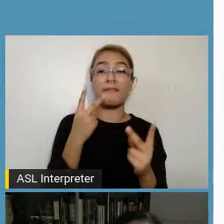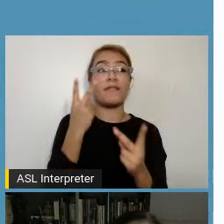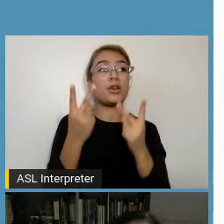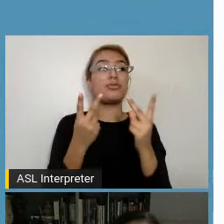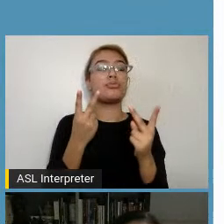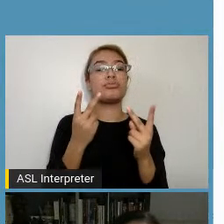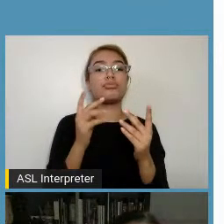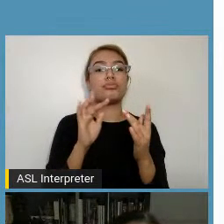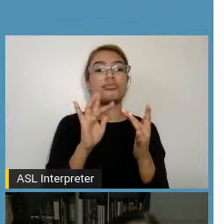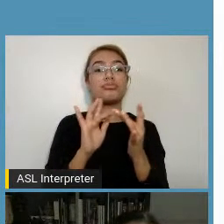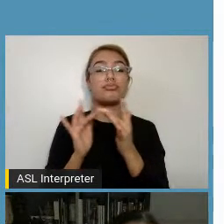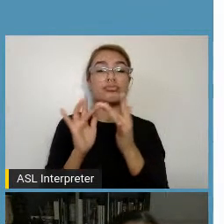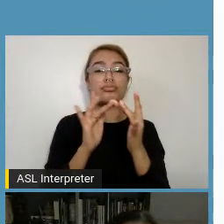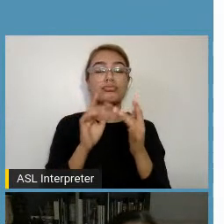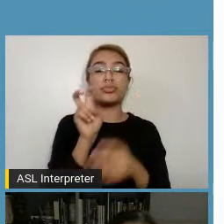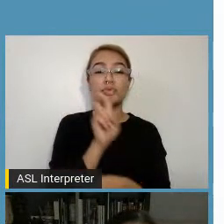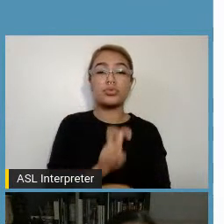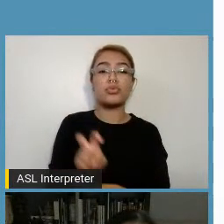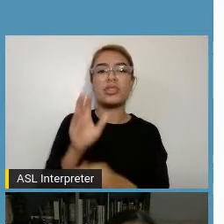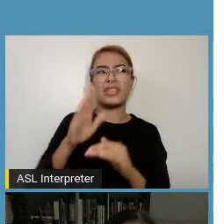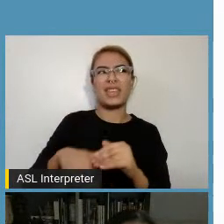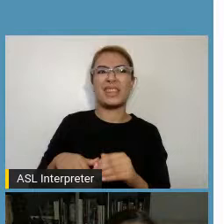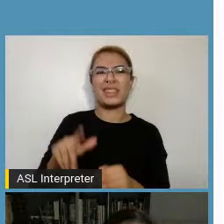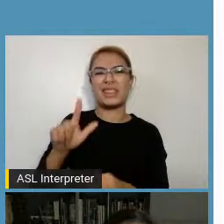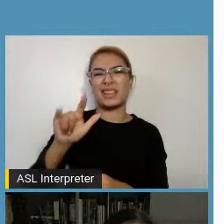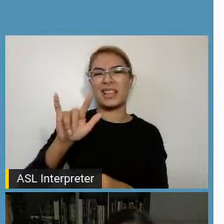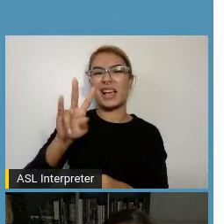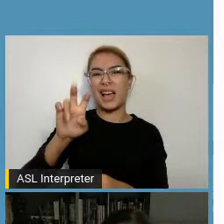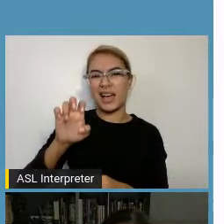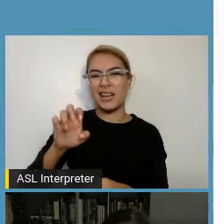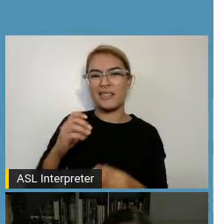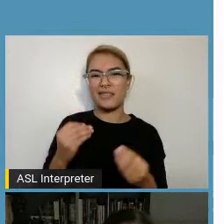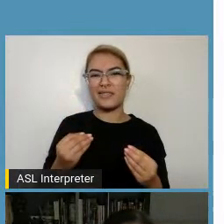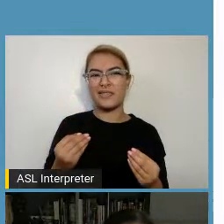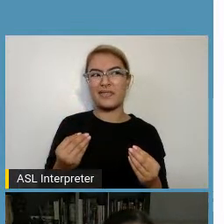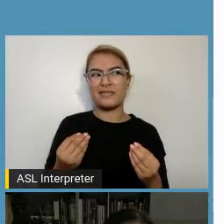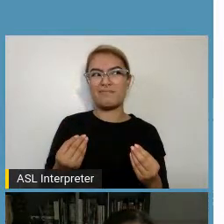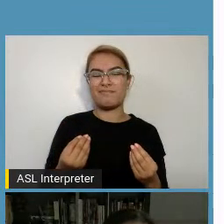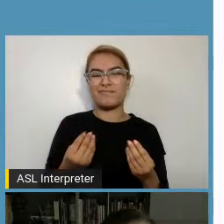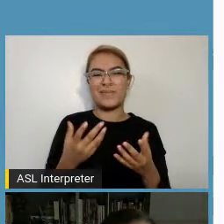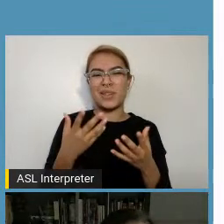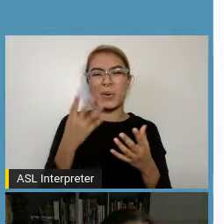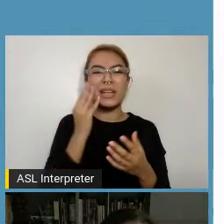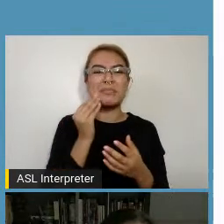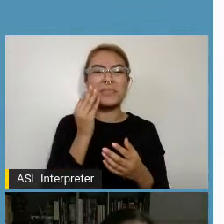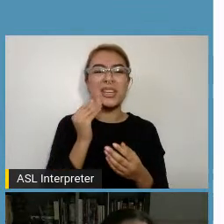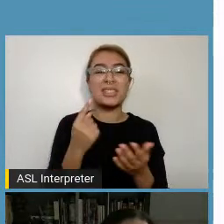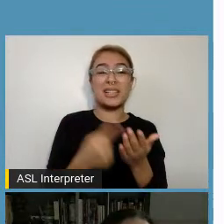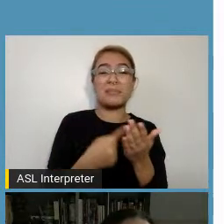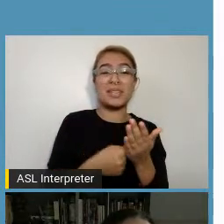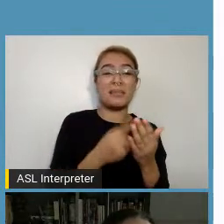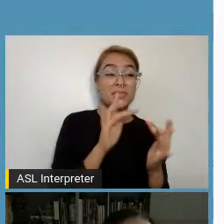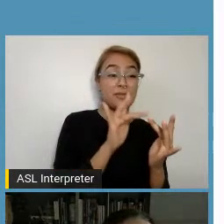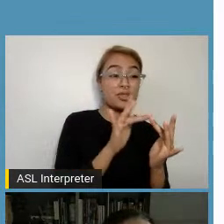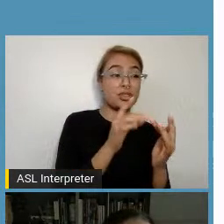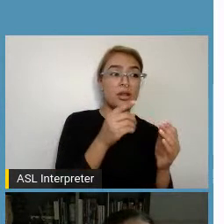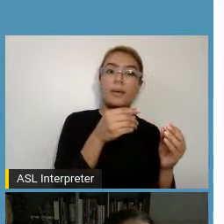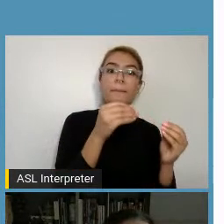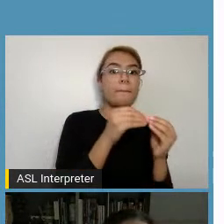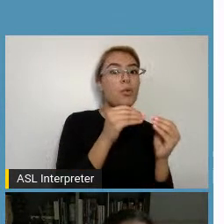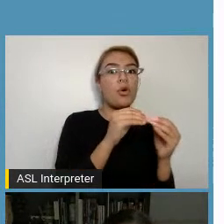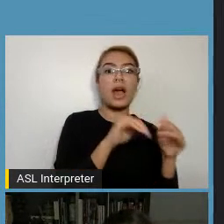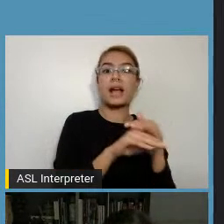about the live experience, just because they have access to so much more information sometimes here virtually as